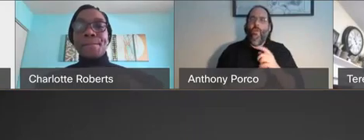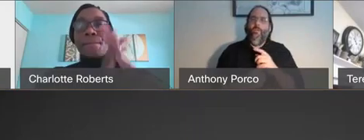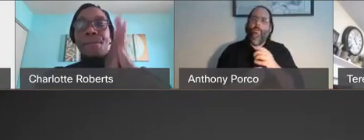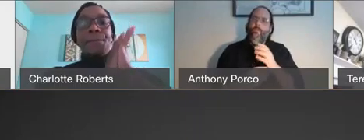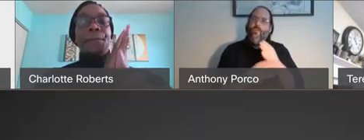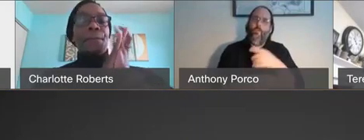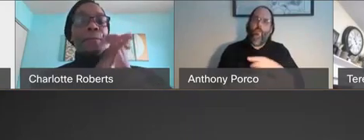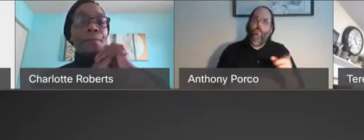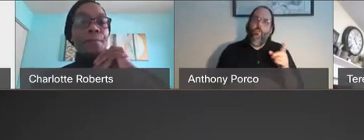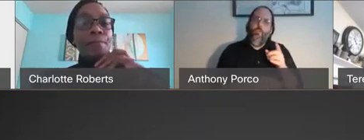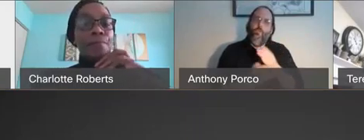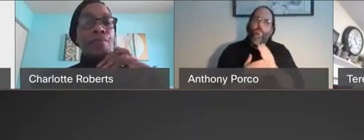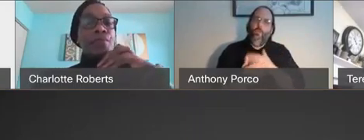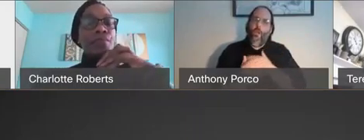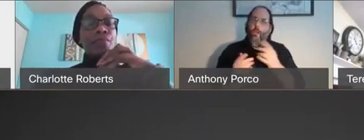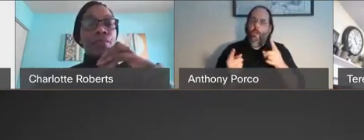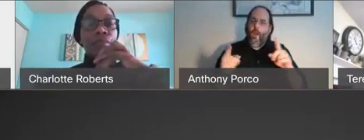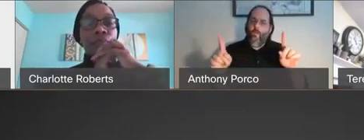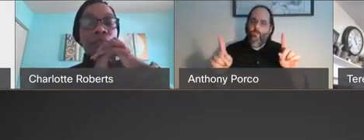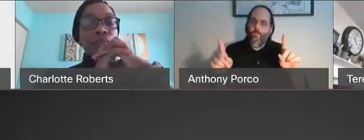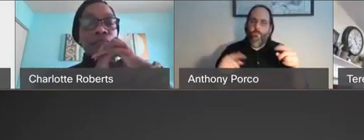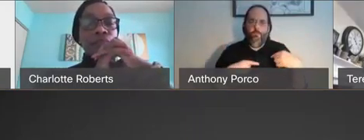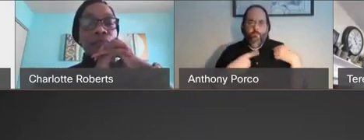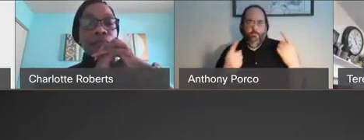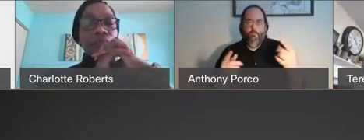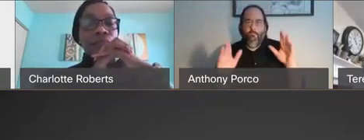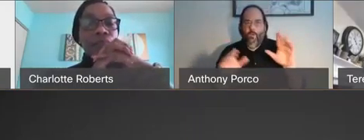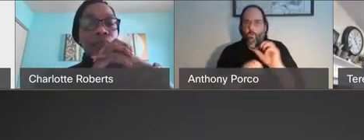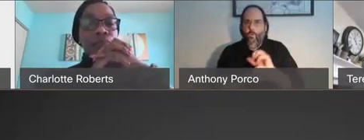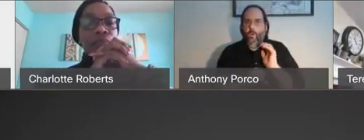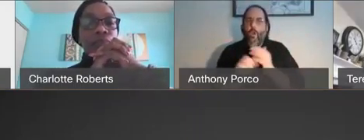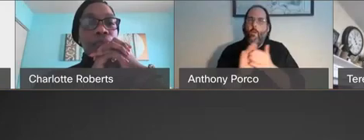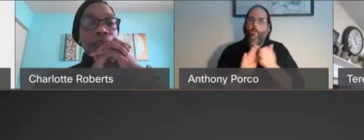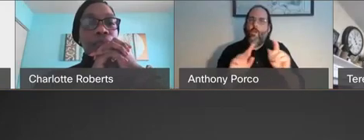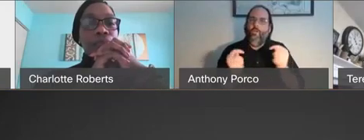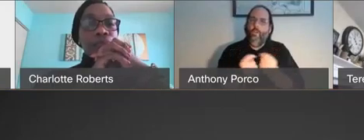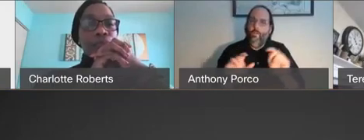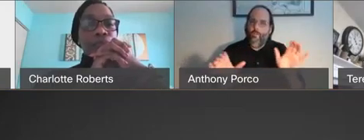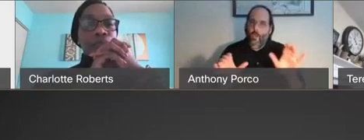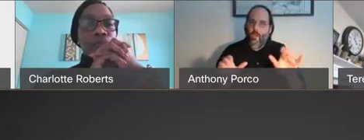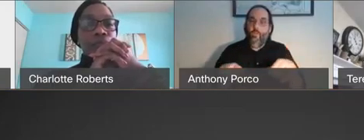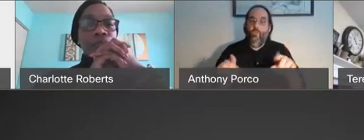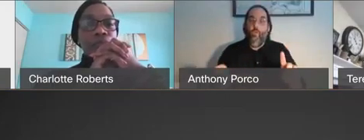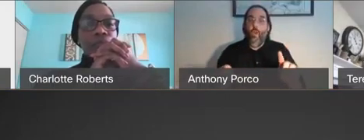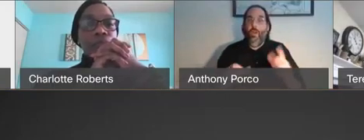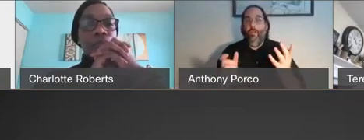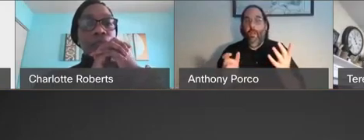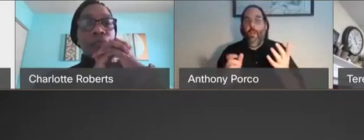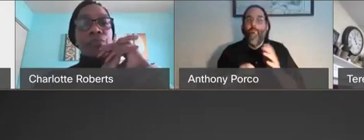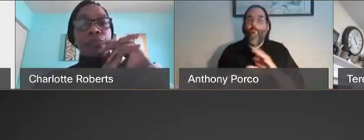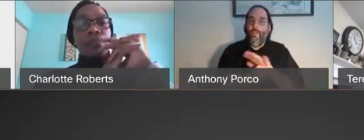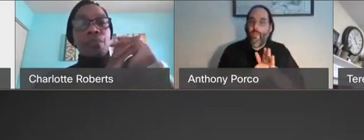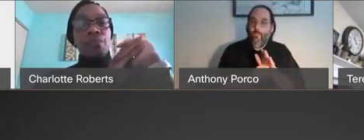share with you some of our accomplishments and the great work our operations team is performing during the pandemic's